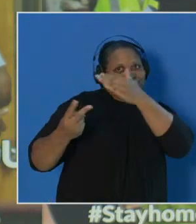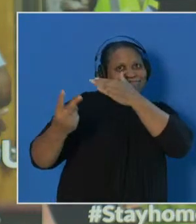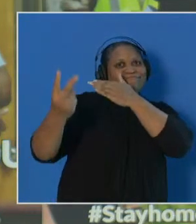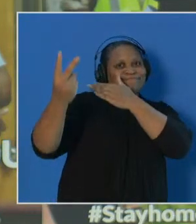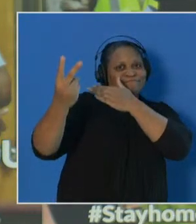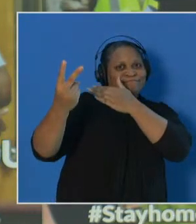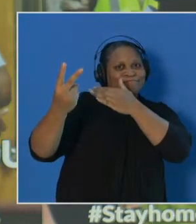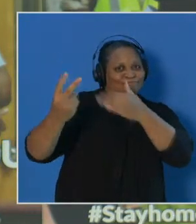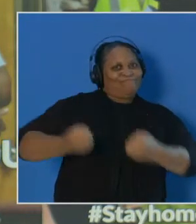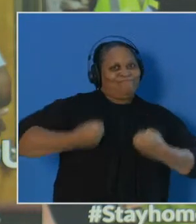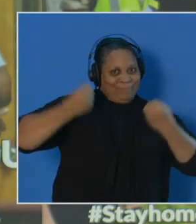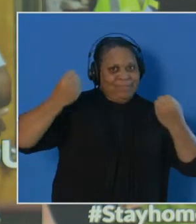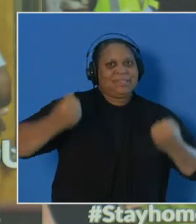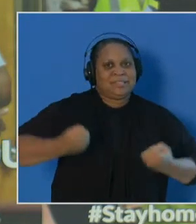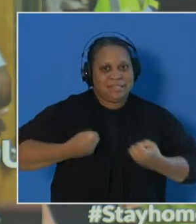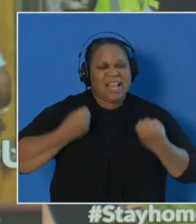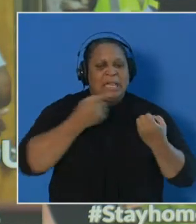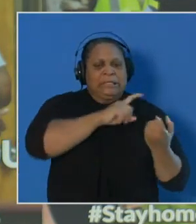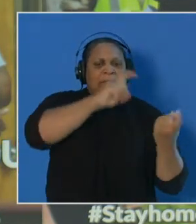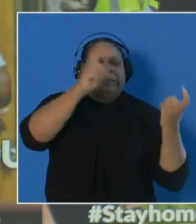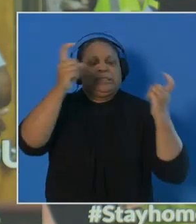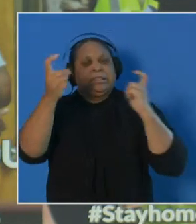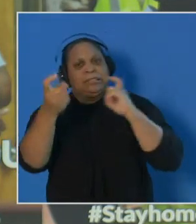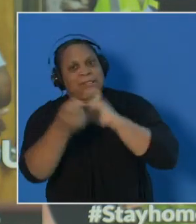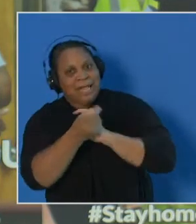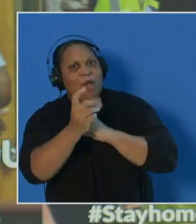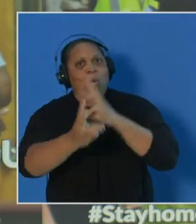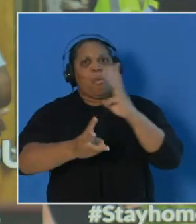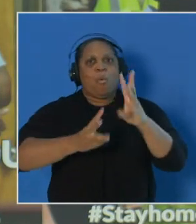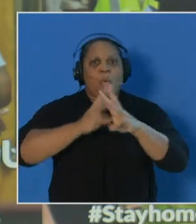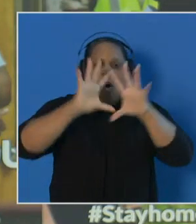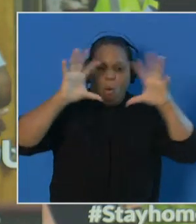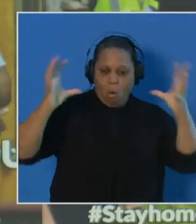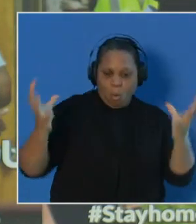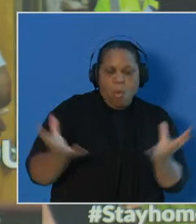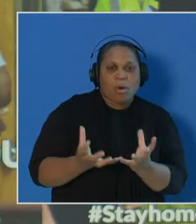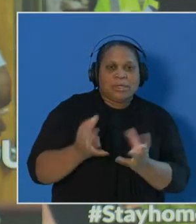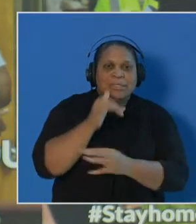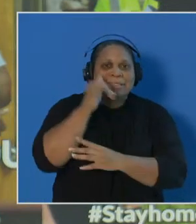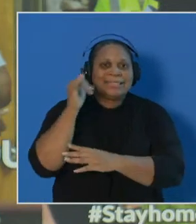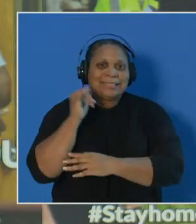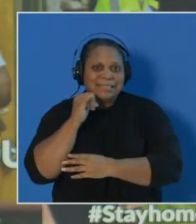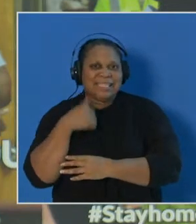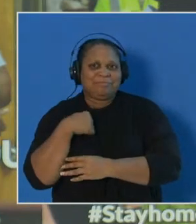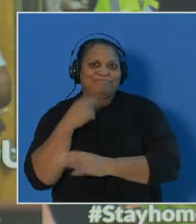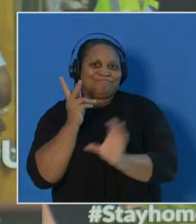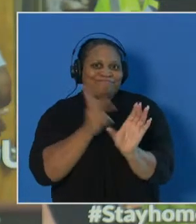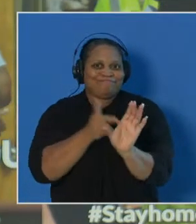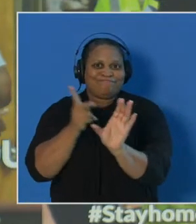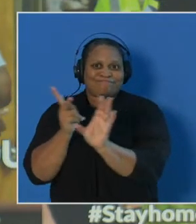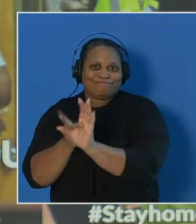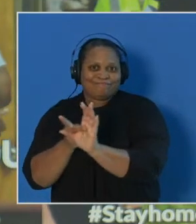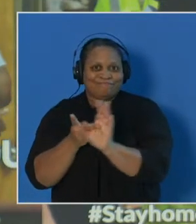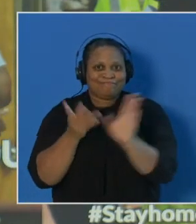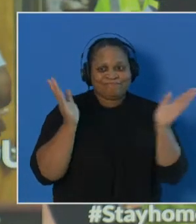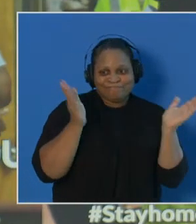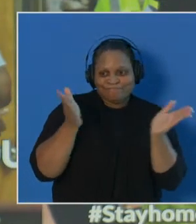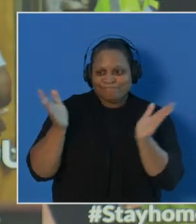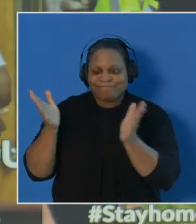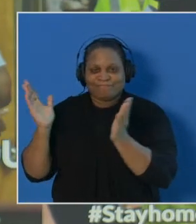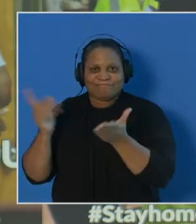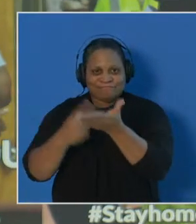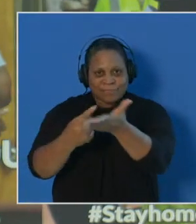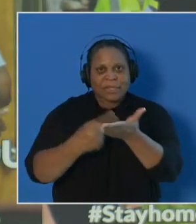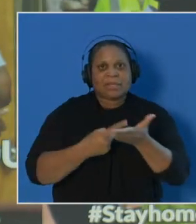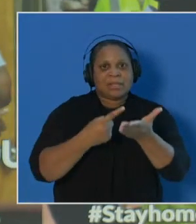in this new and changed world. Yesterday, I participated in talks with CARICOM heads of